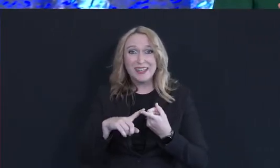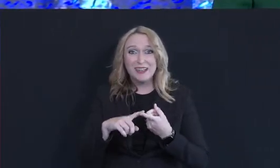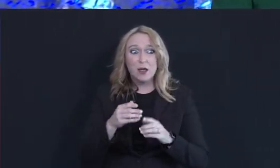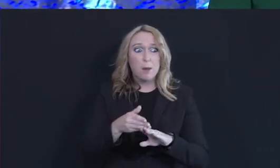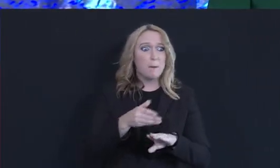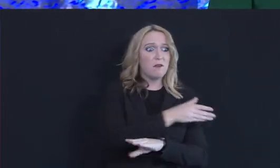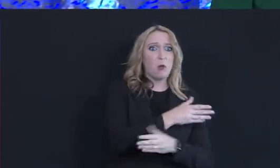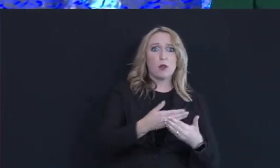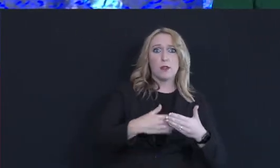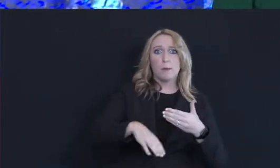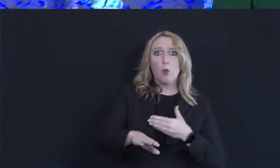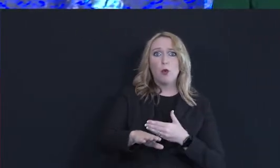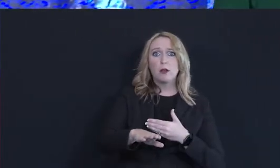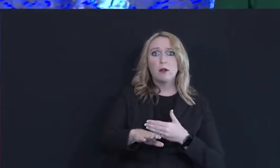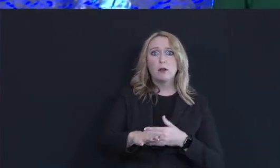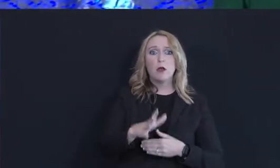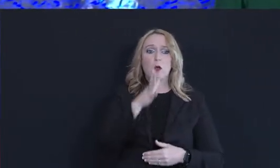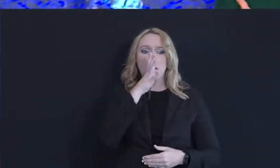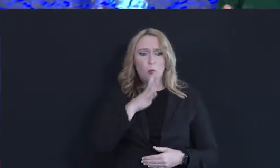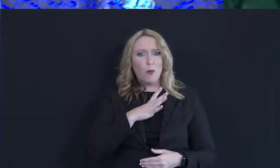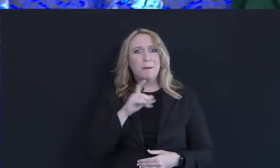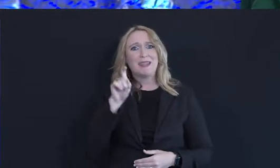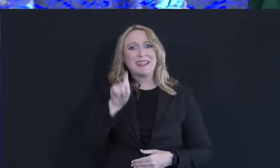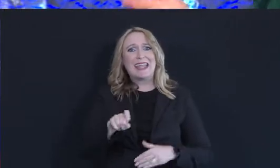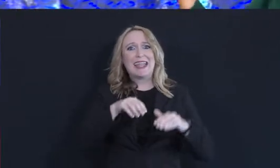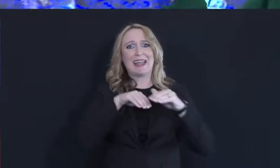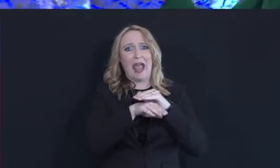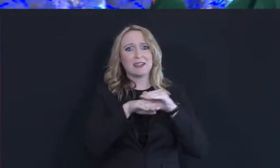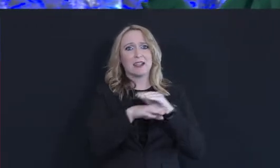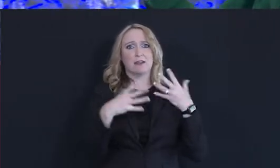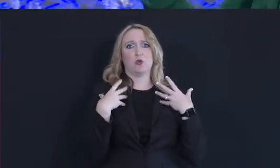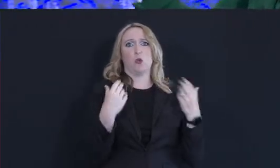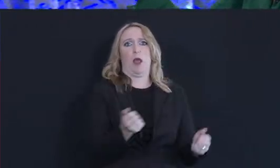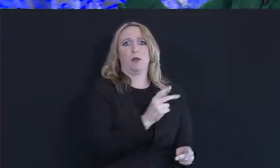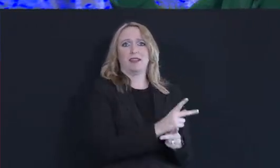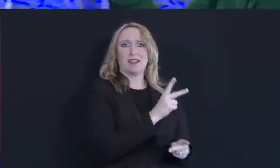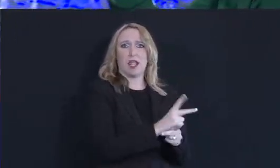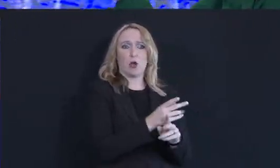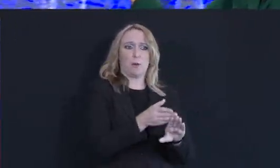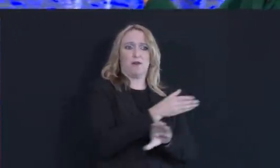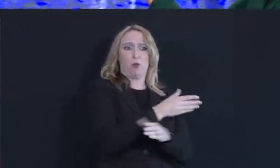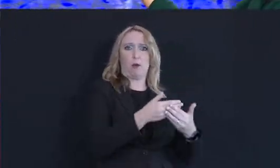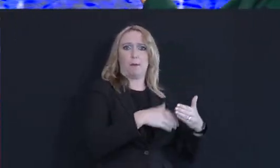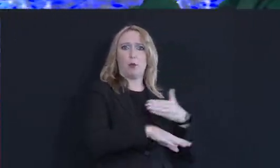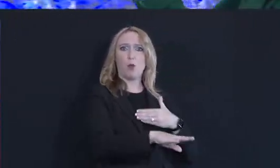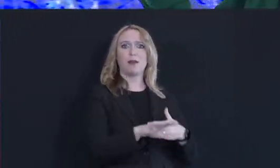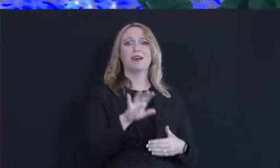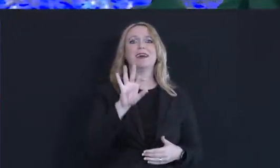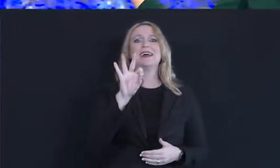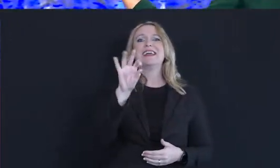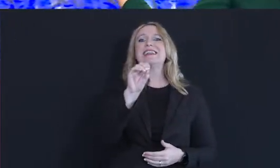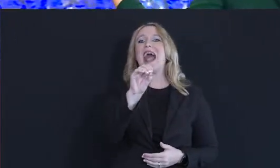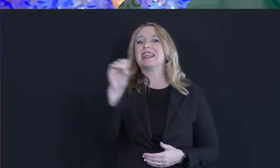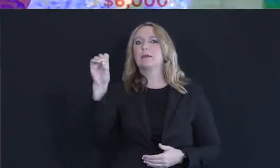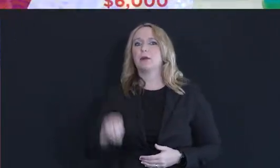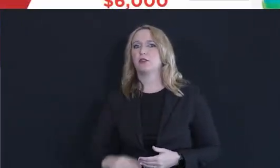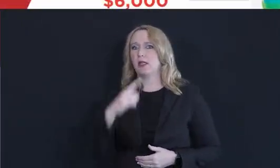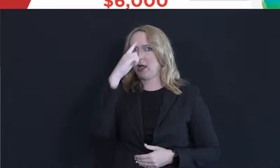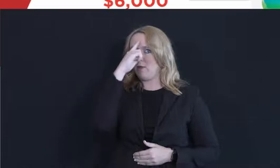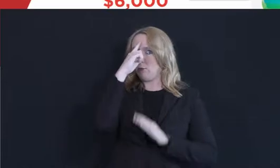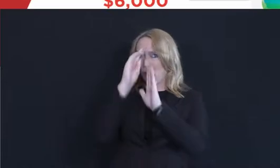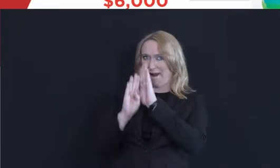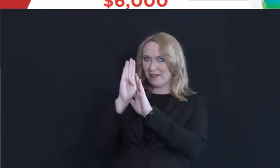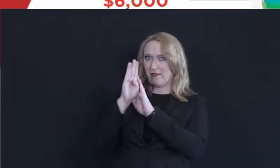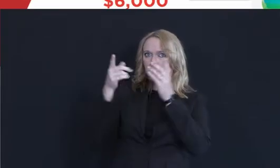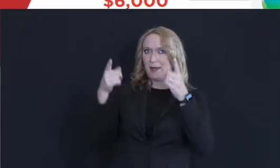to prenatal Health Care and ninety percent of brain development happens between ages zero and five